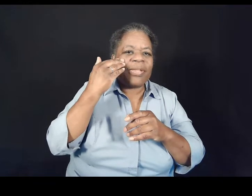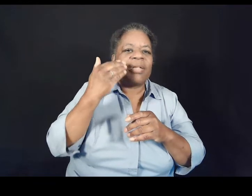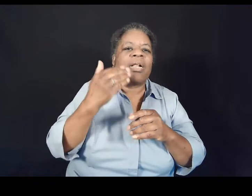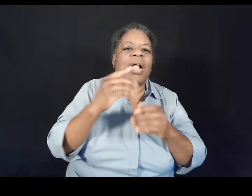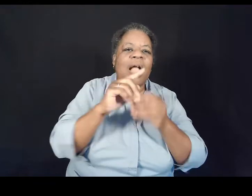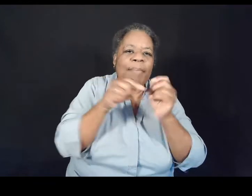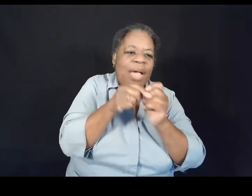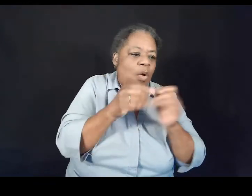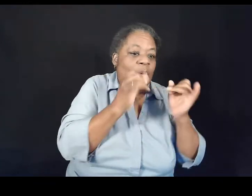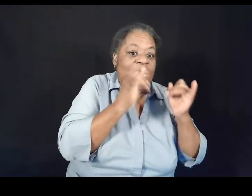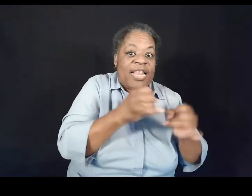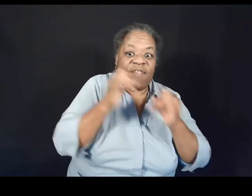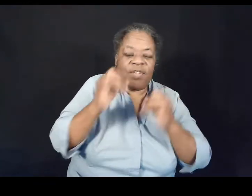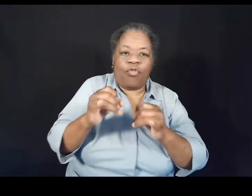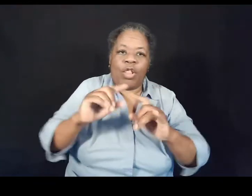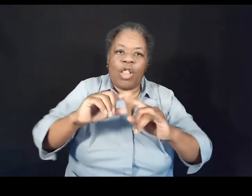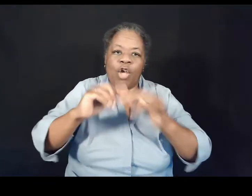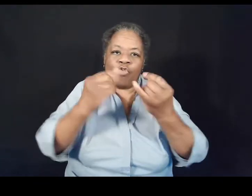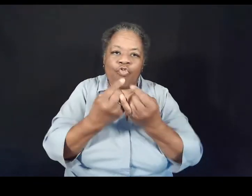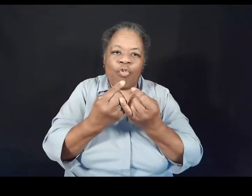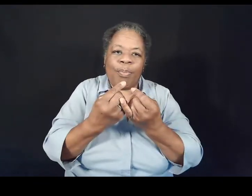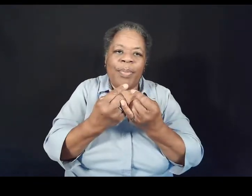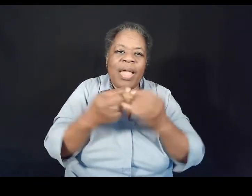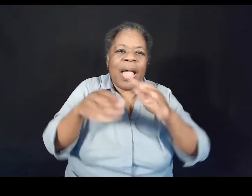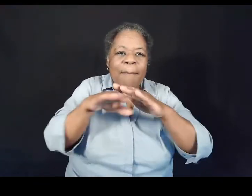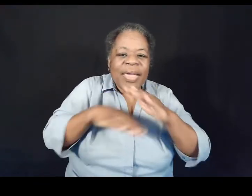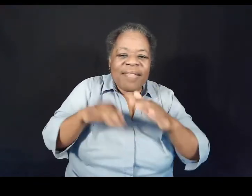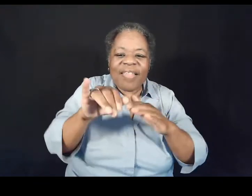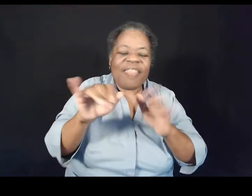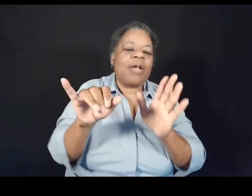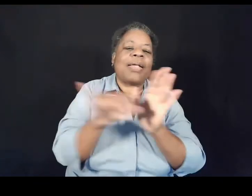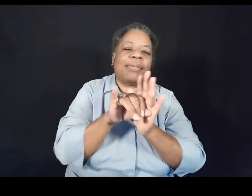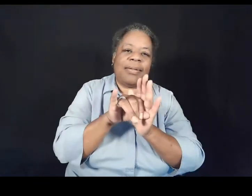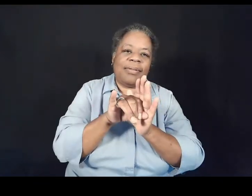group based on their identity.